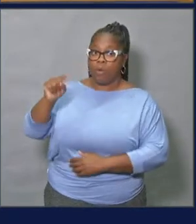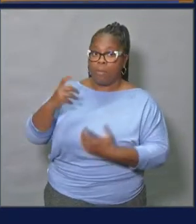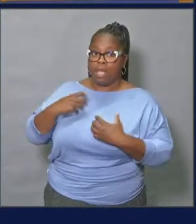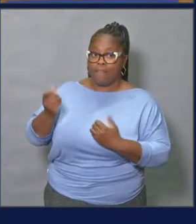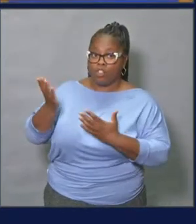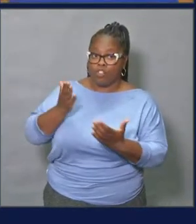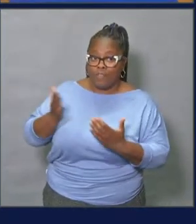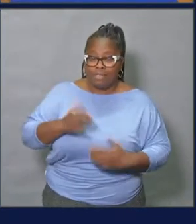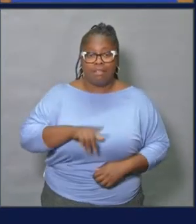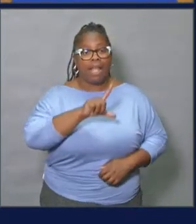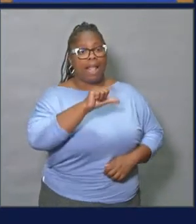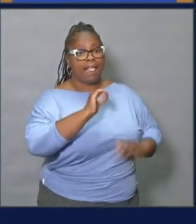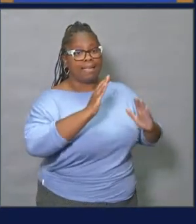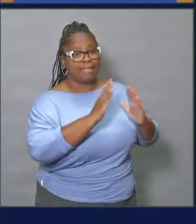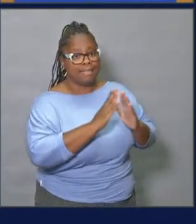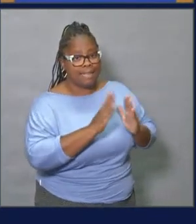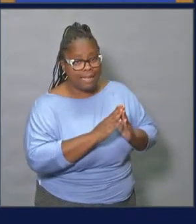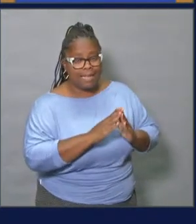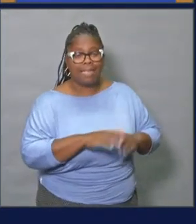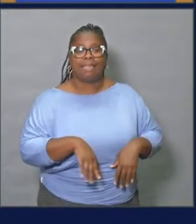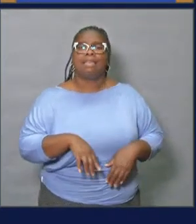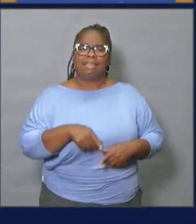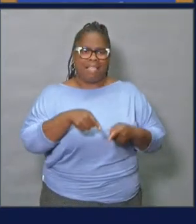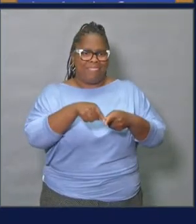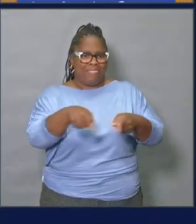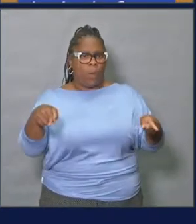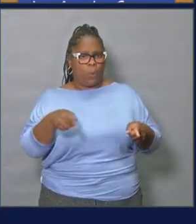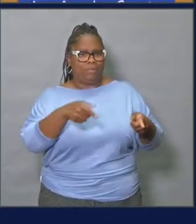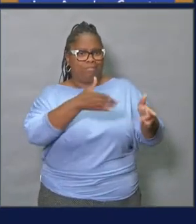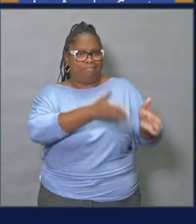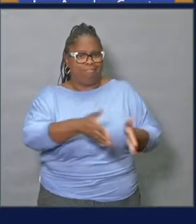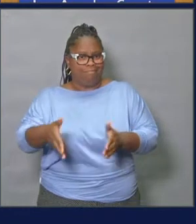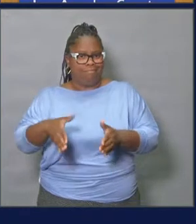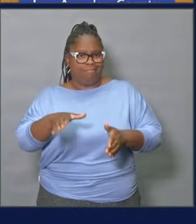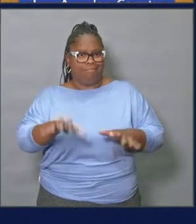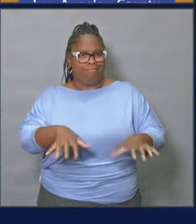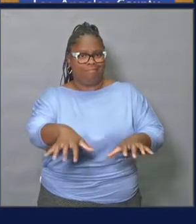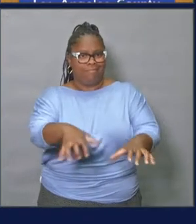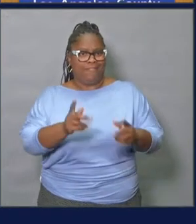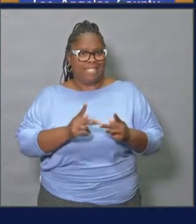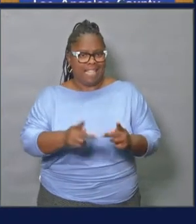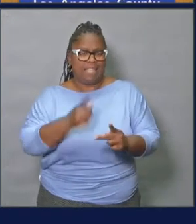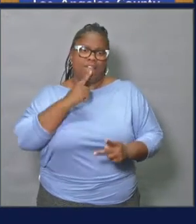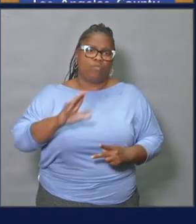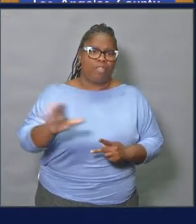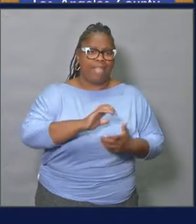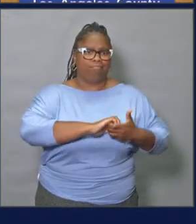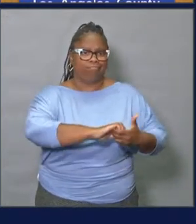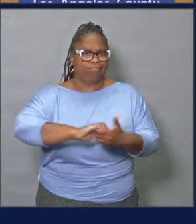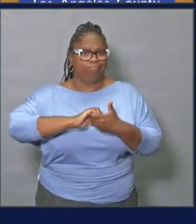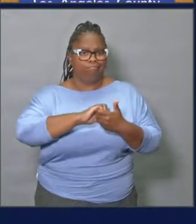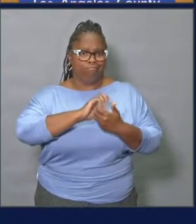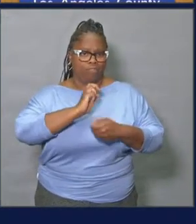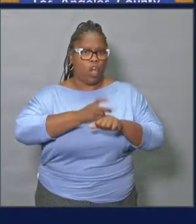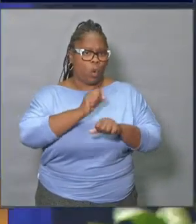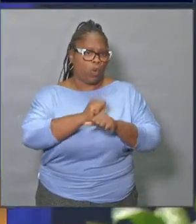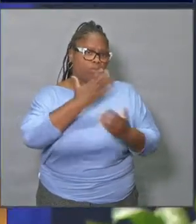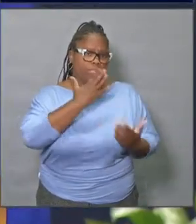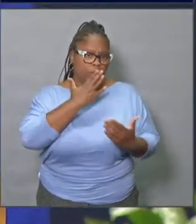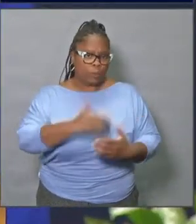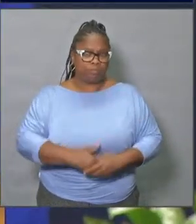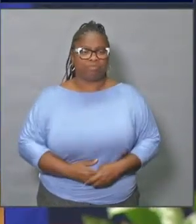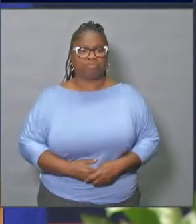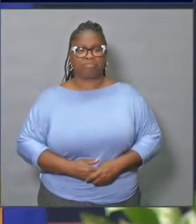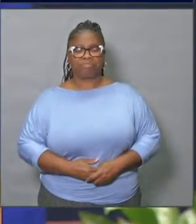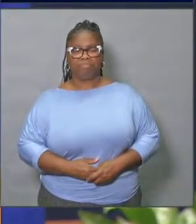our partners at LA City and at the facilities for their collaboration and hard work. As